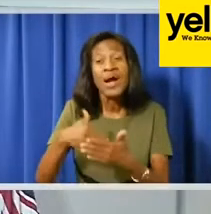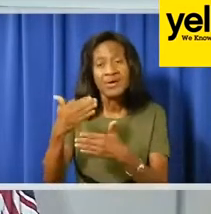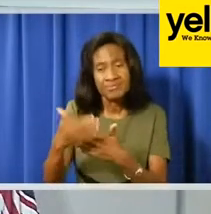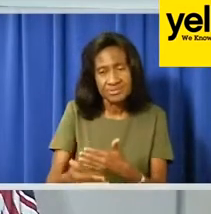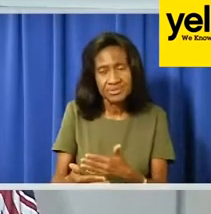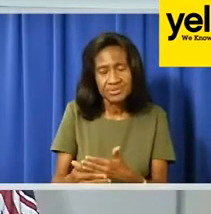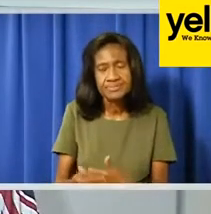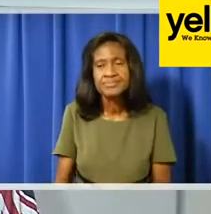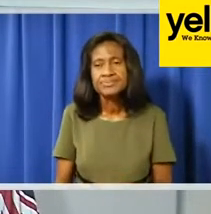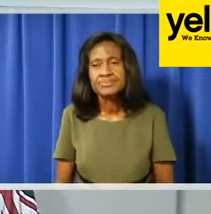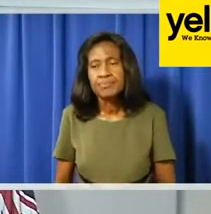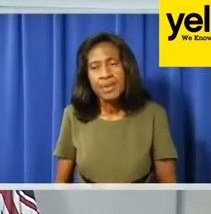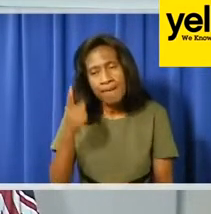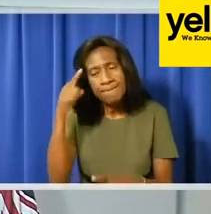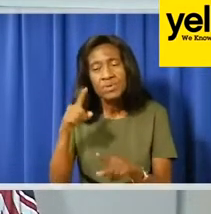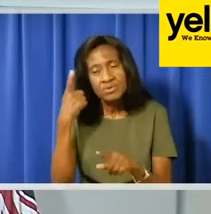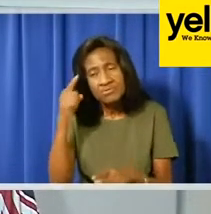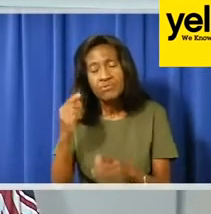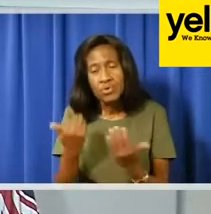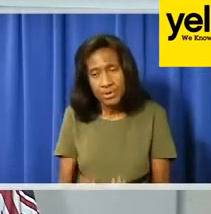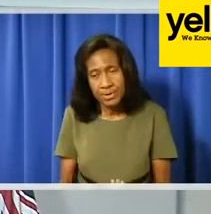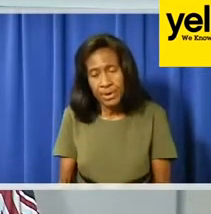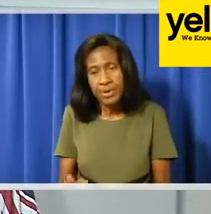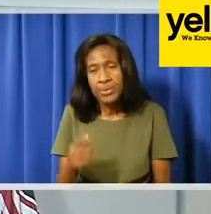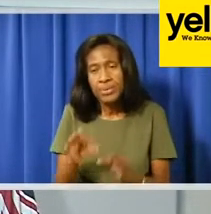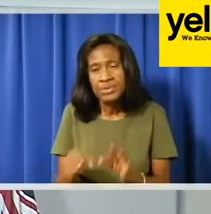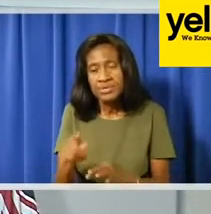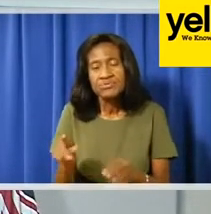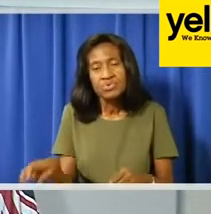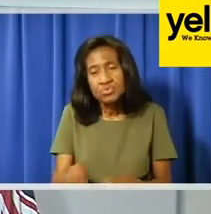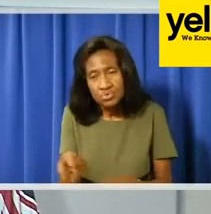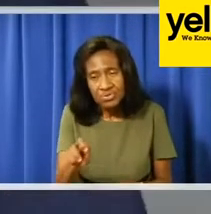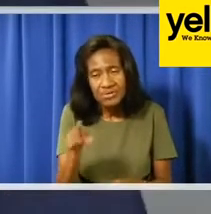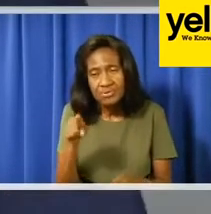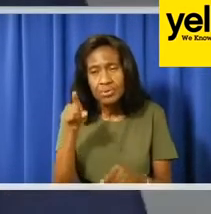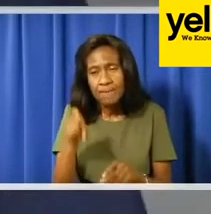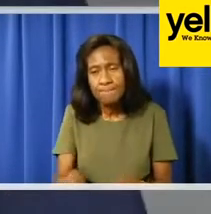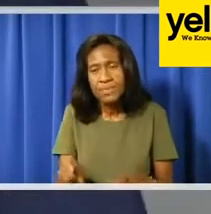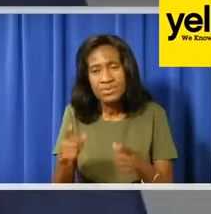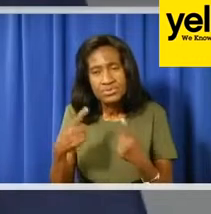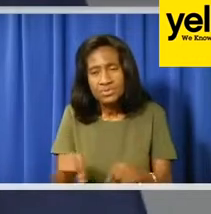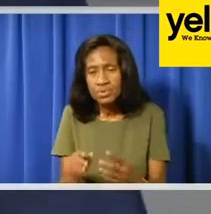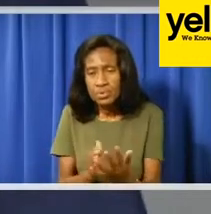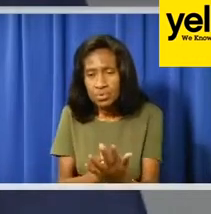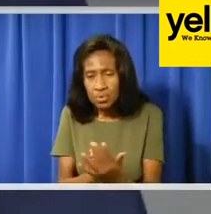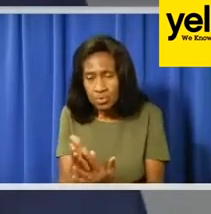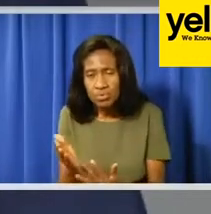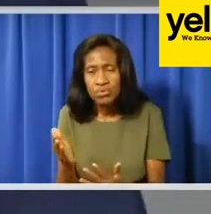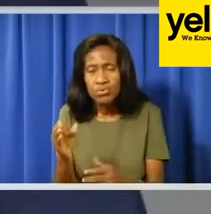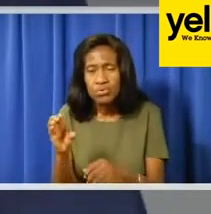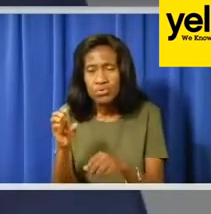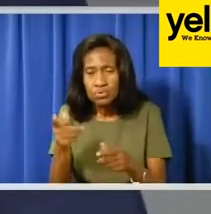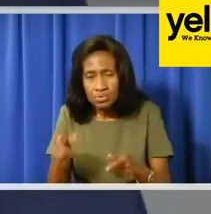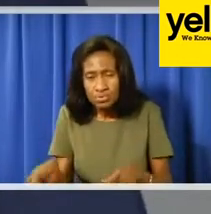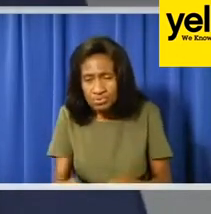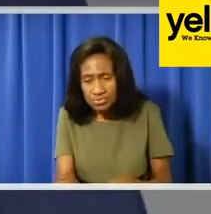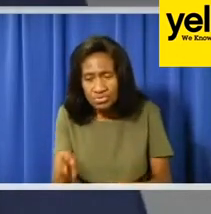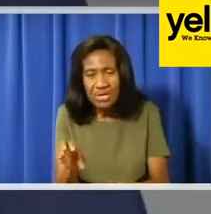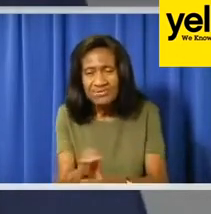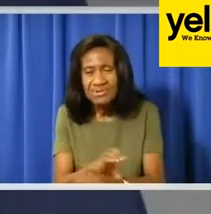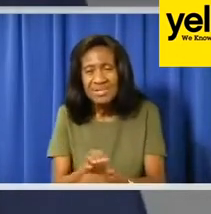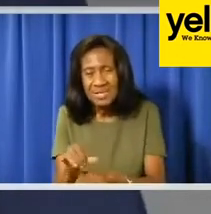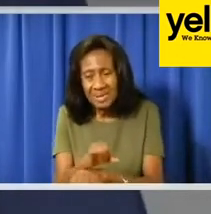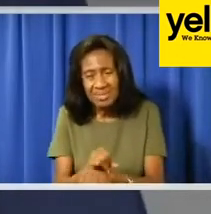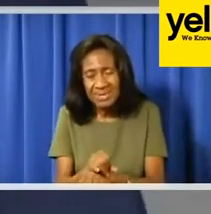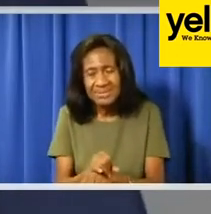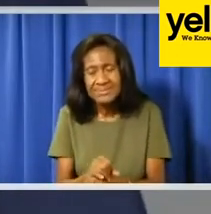Okay. Okay, thank you. I just wanted to add on to the question previously. Yeah. And particularly, yes, some tricks up my